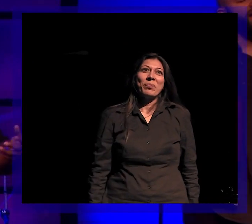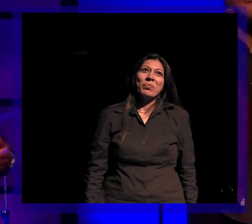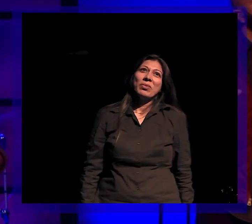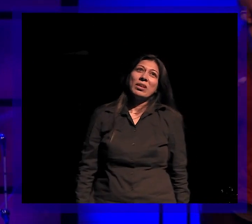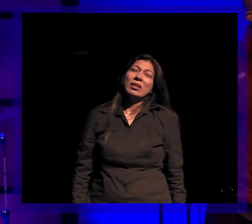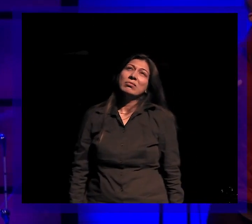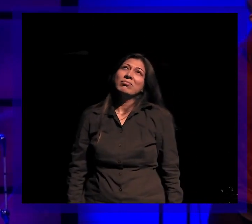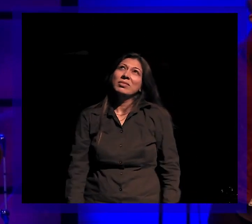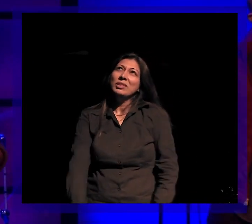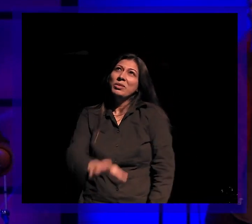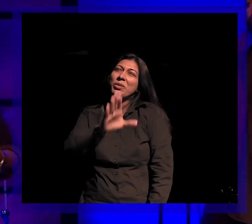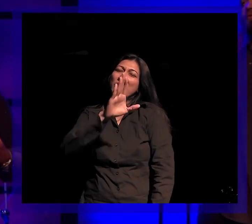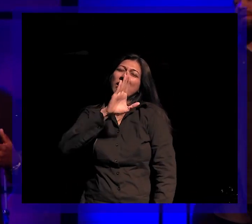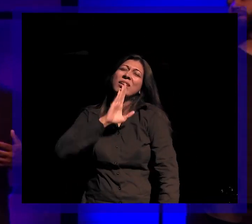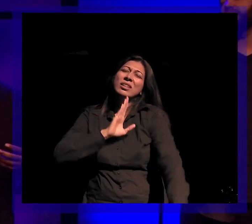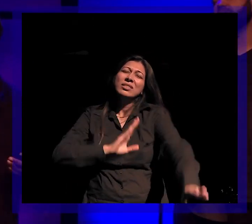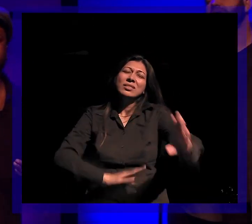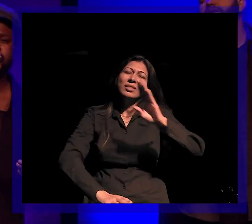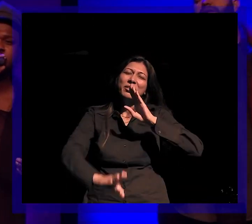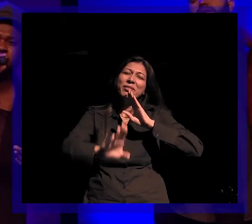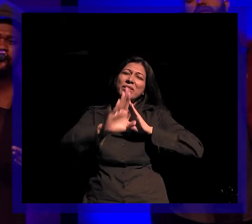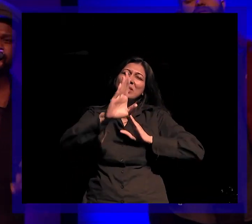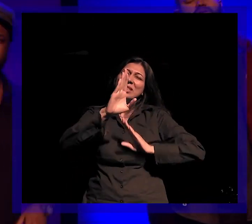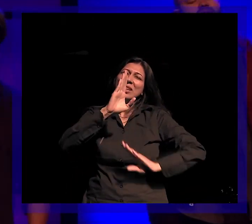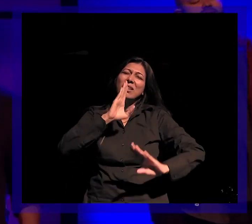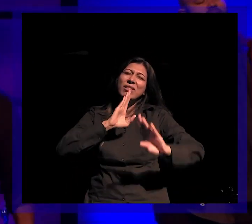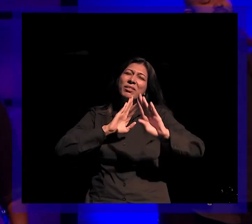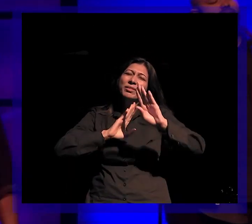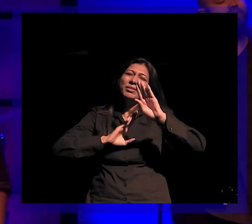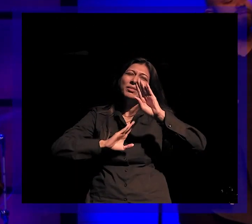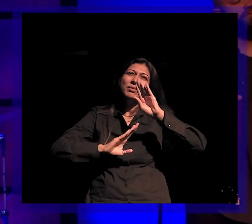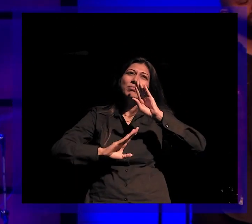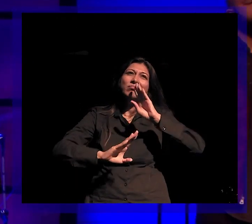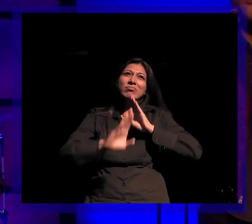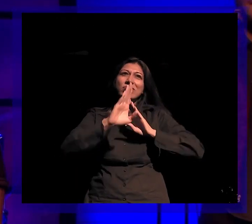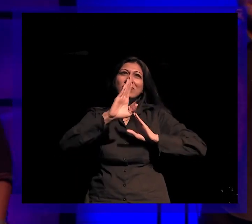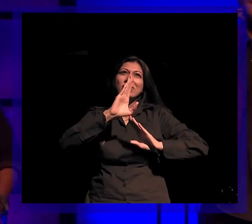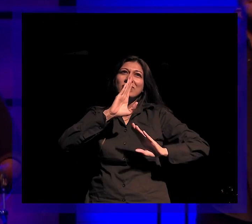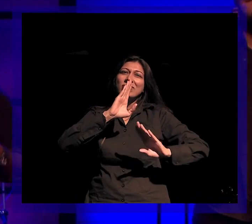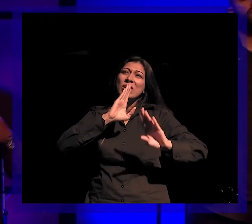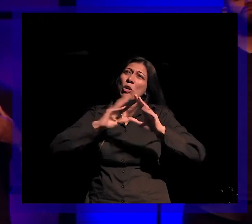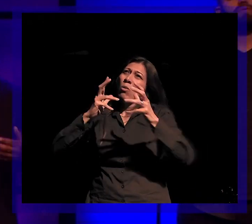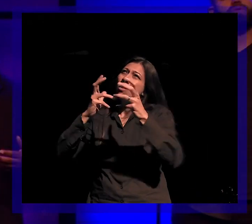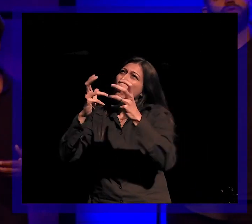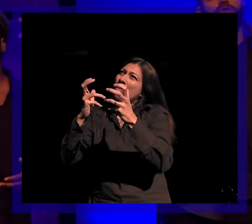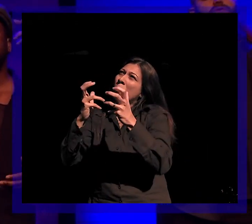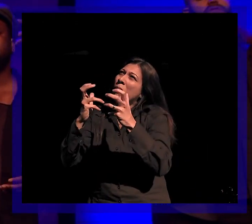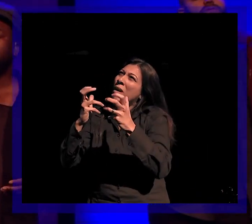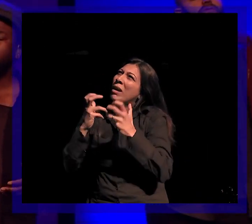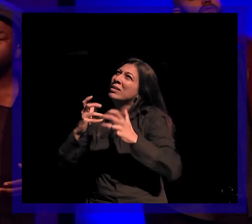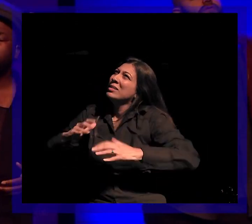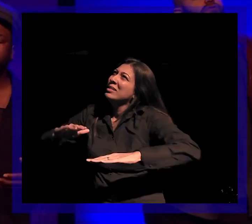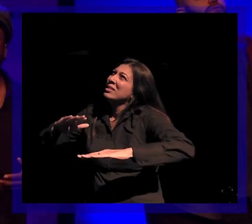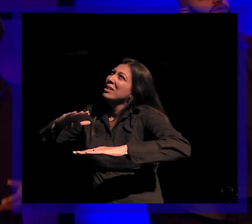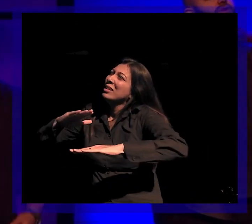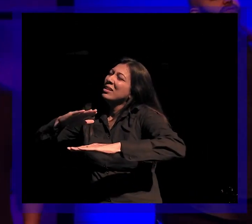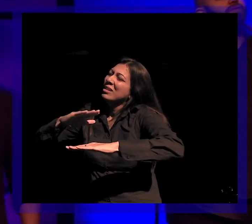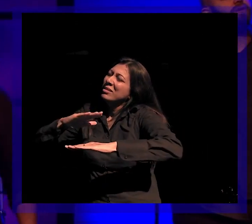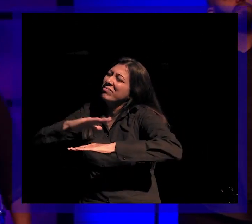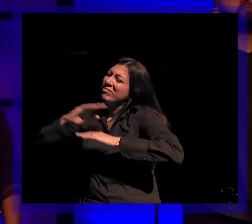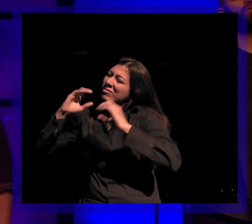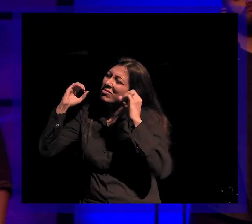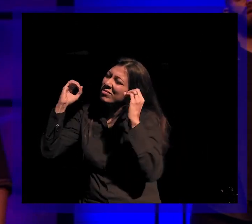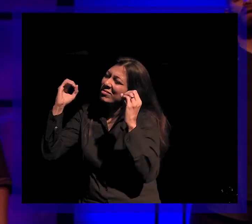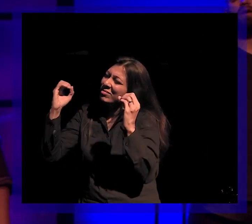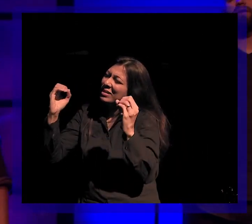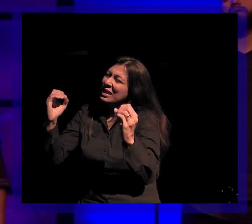calling. Have you come to the end of yourself? Do you thirst for a drink